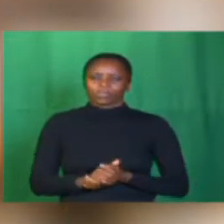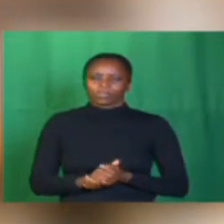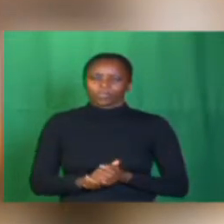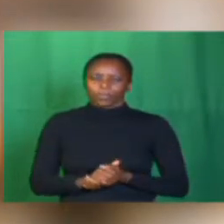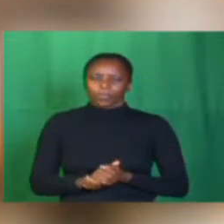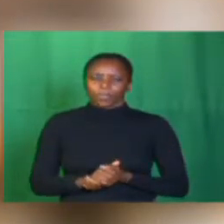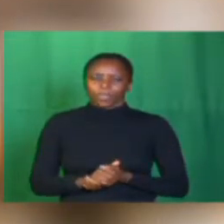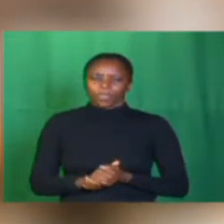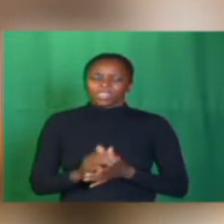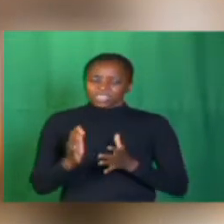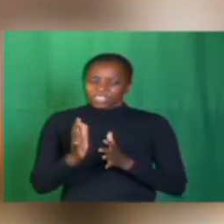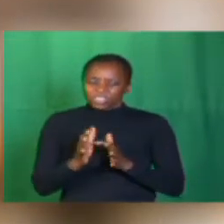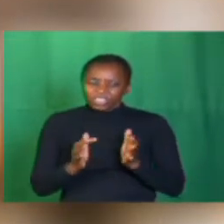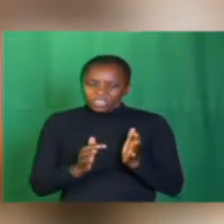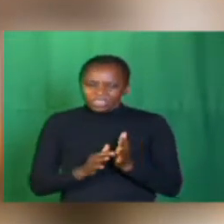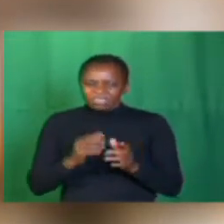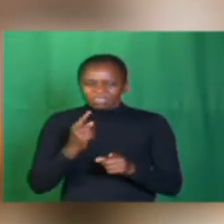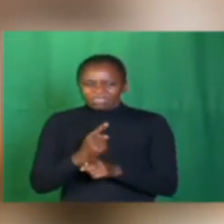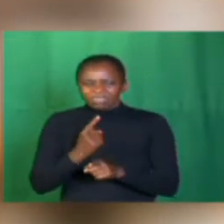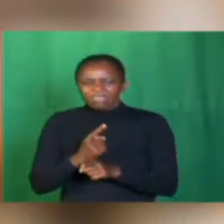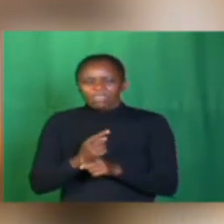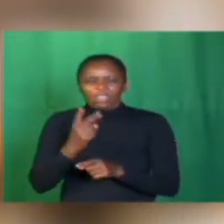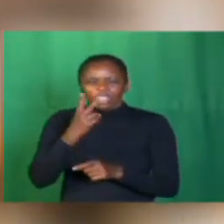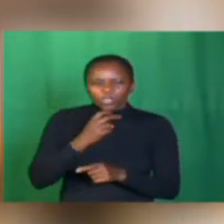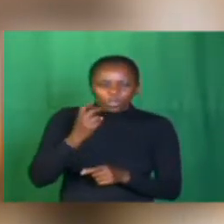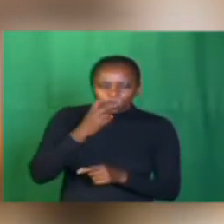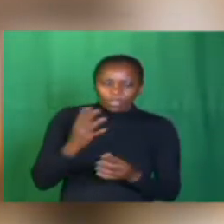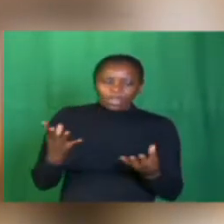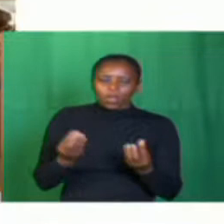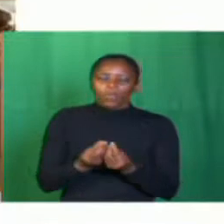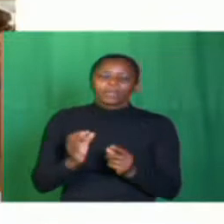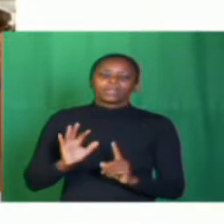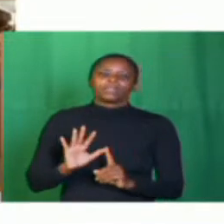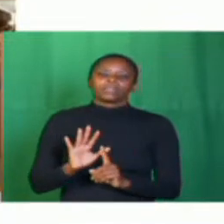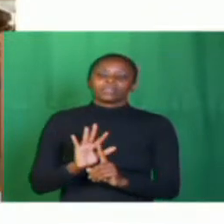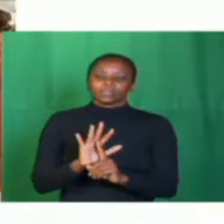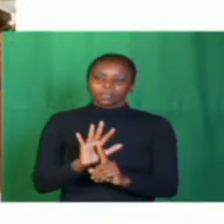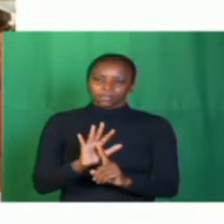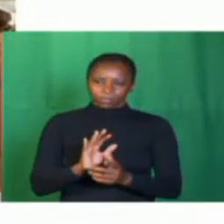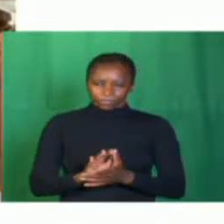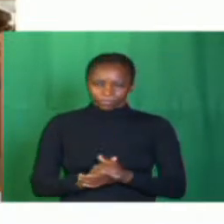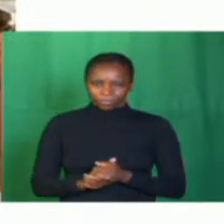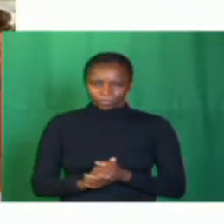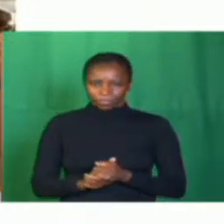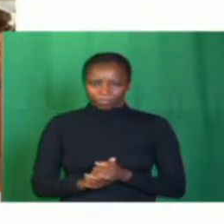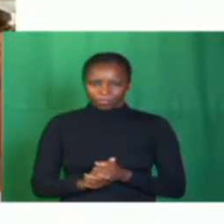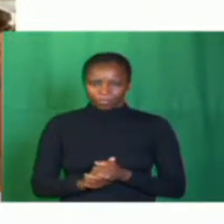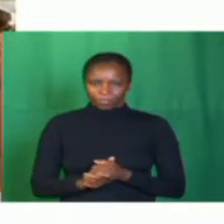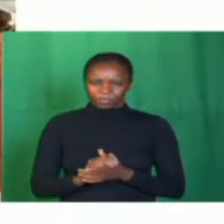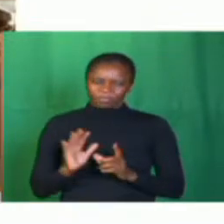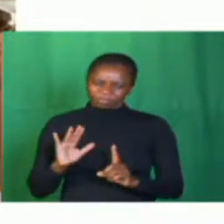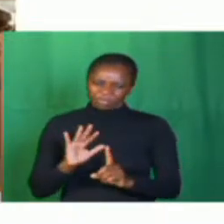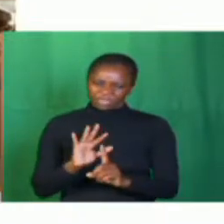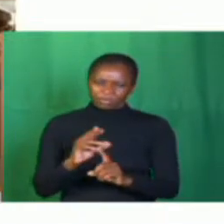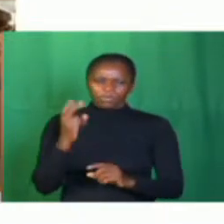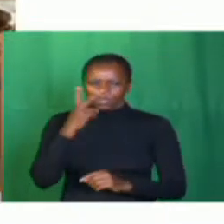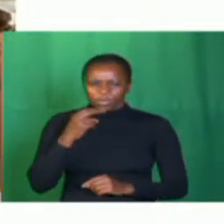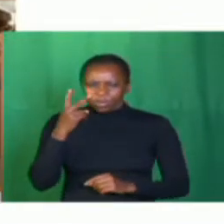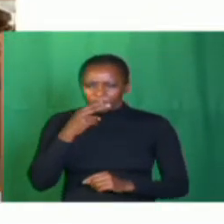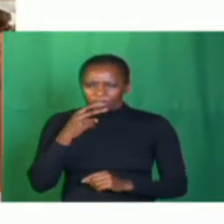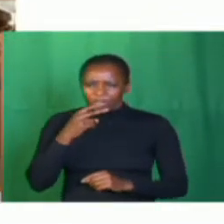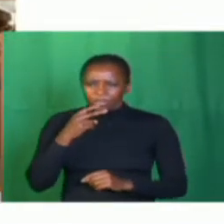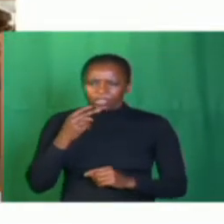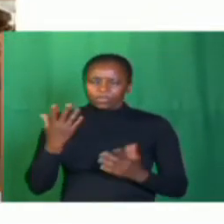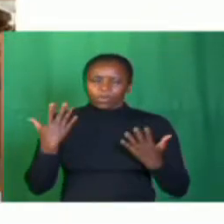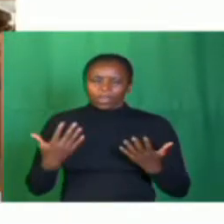to his disciples, as we see the picture, while he was still talking to his disciples, he lifted